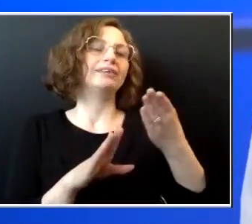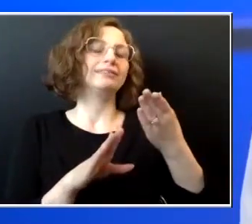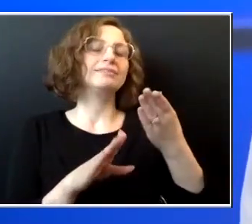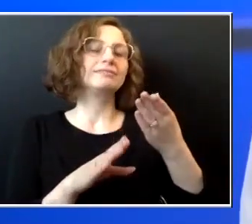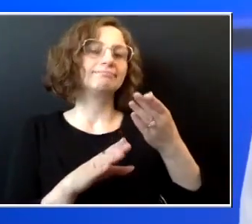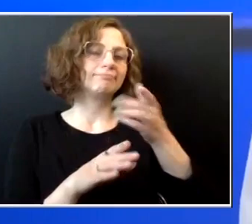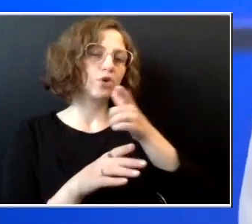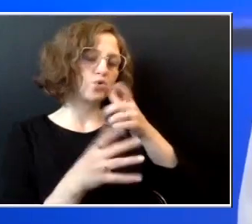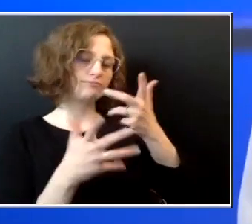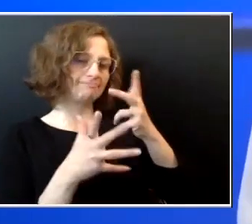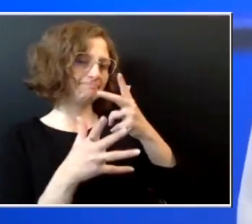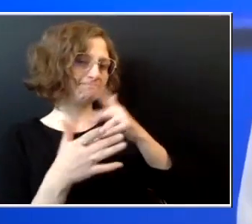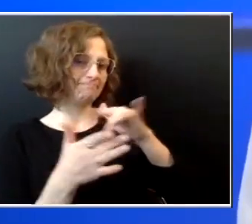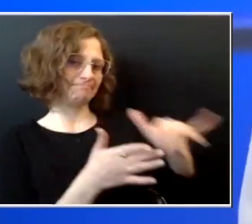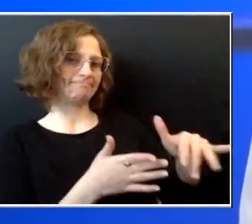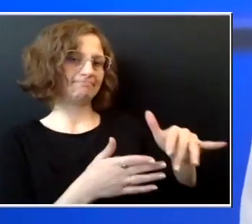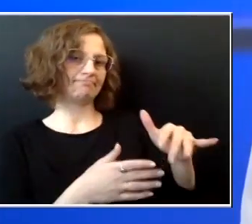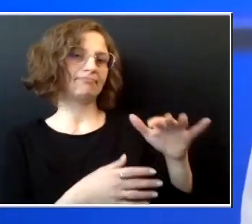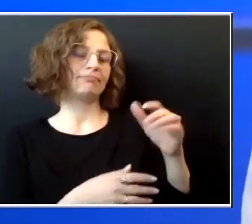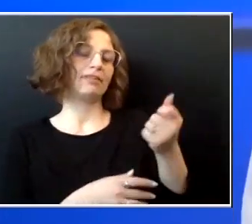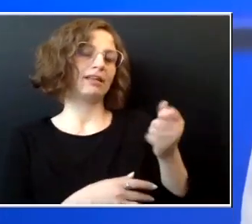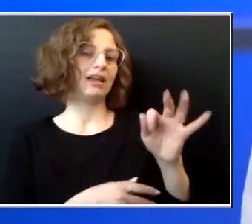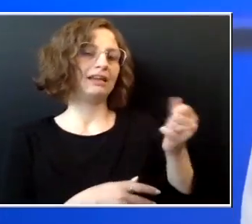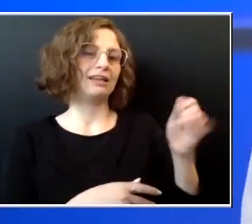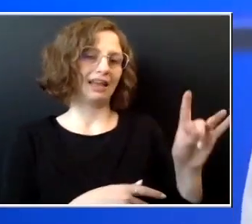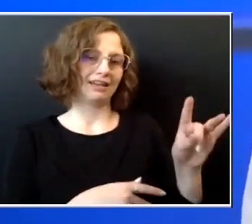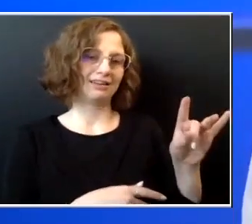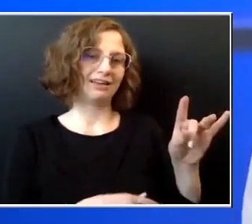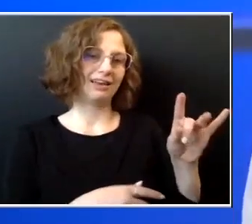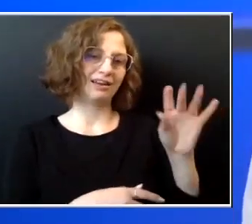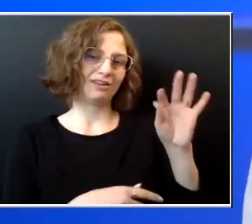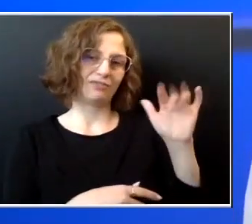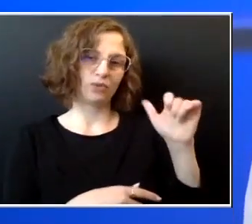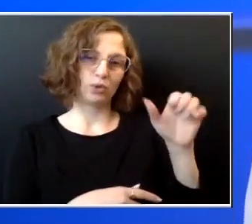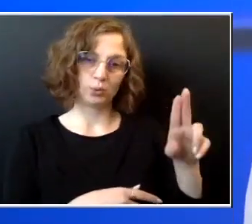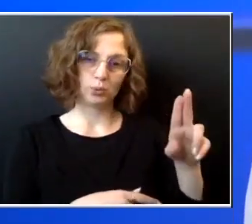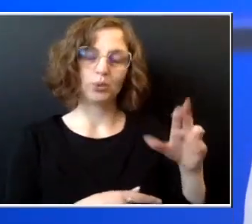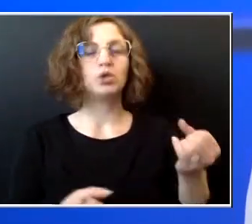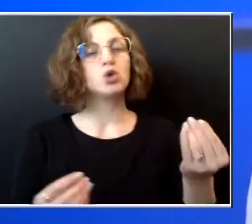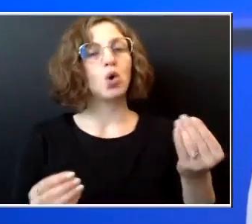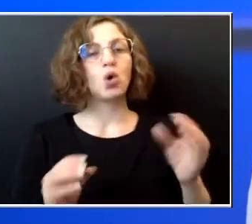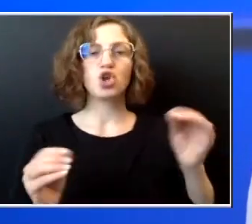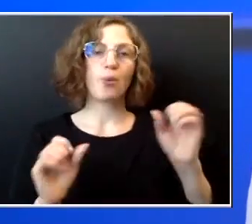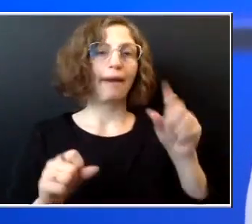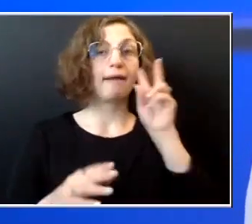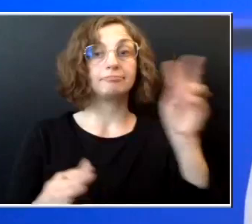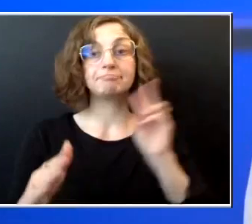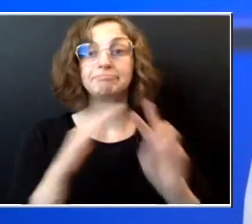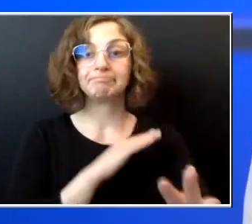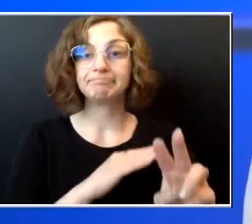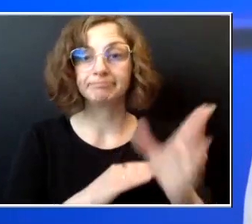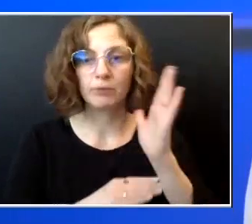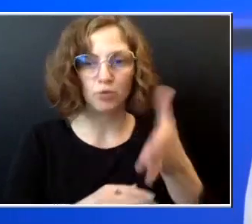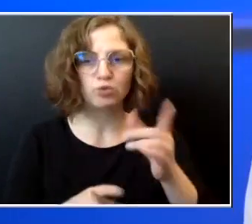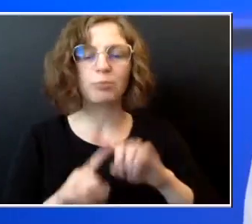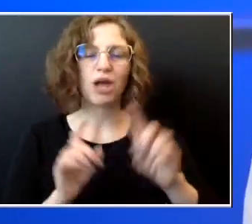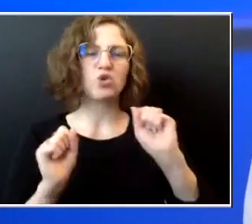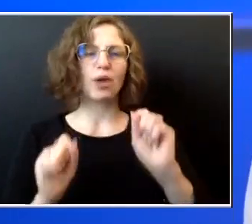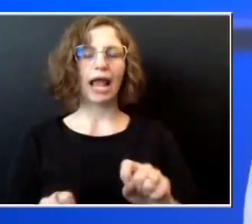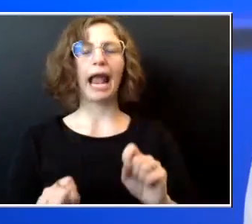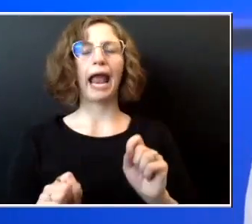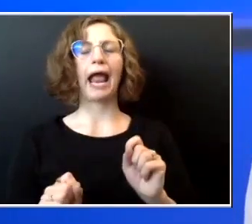no one sees the future, but there's a lot that you can pick up in the way patterns happen in the past that can be helpful.